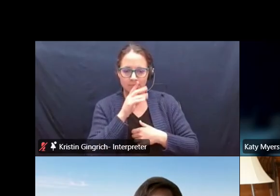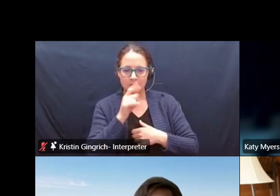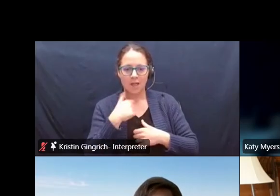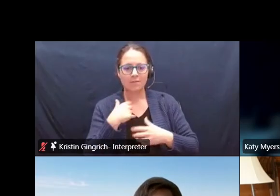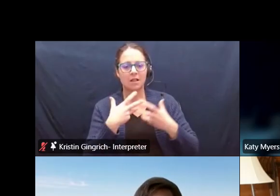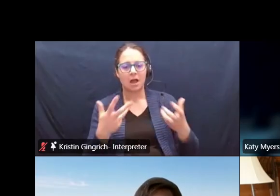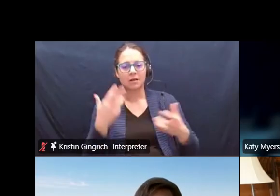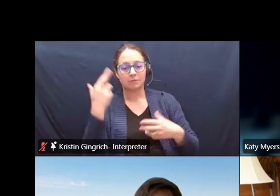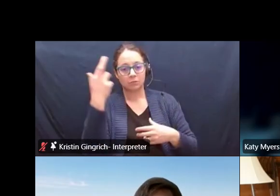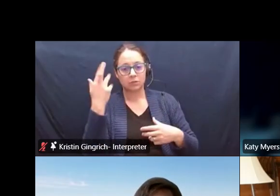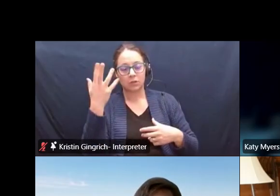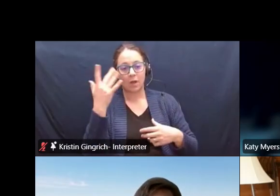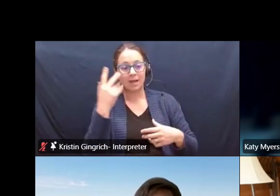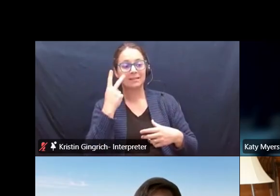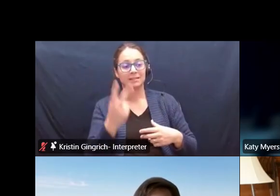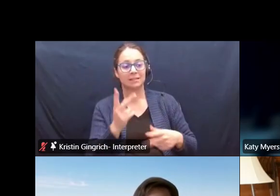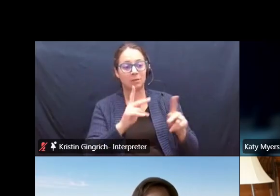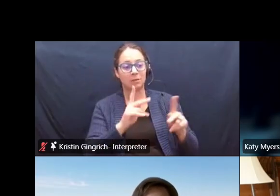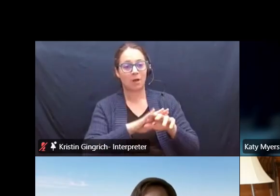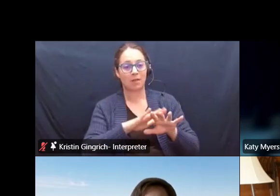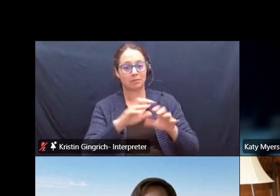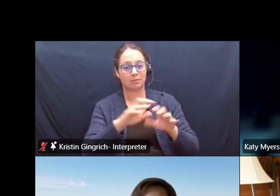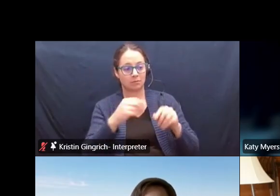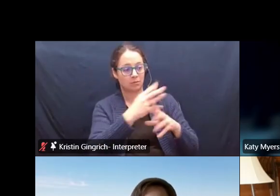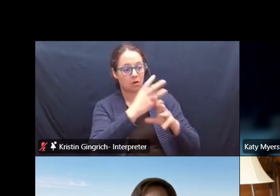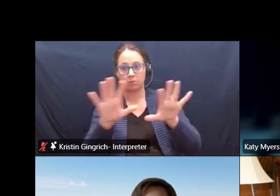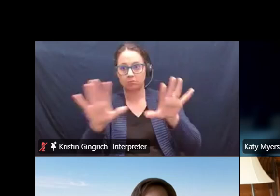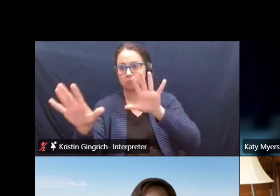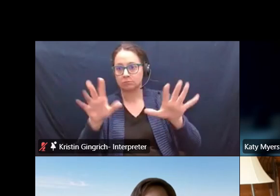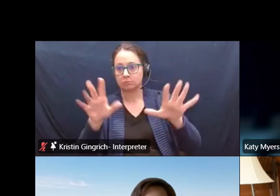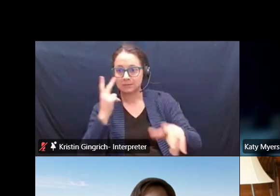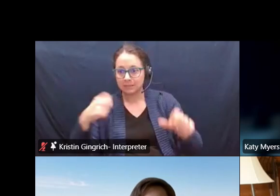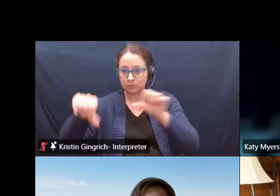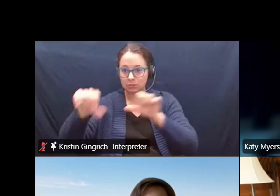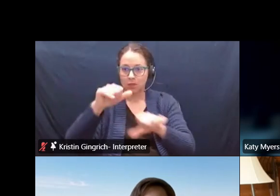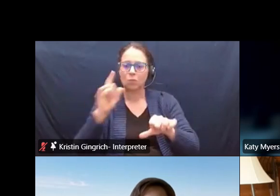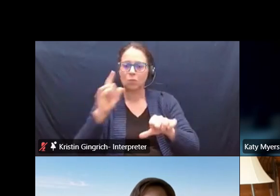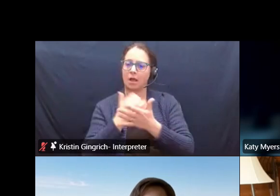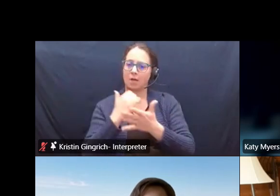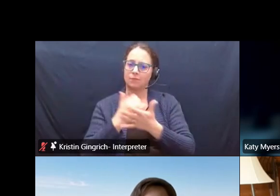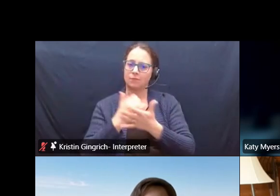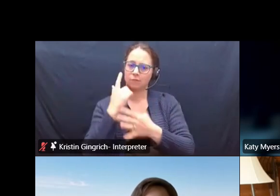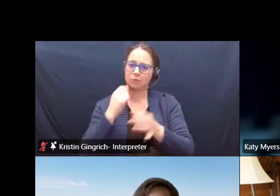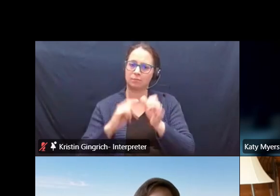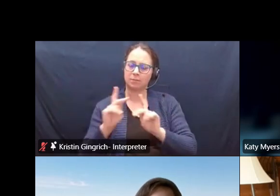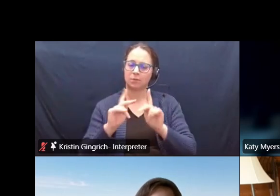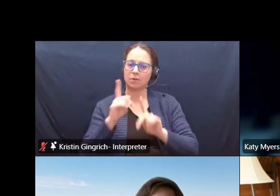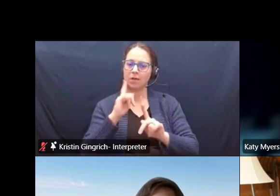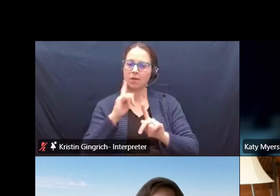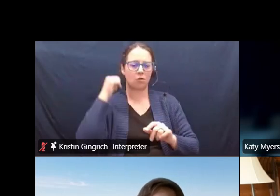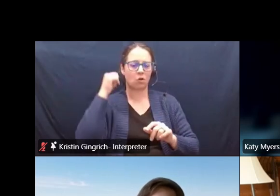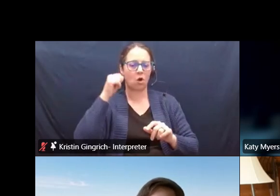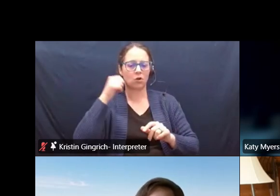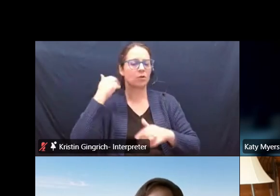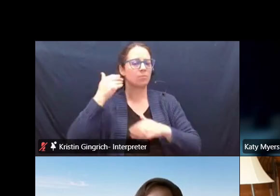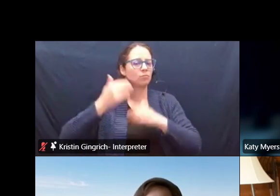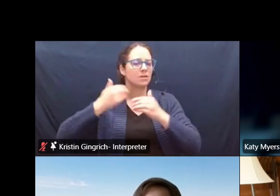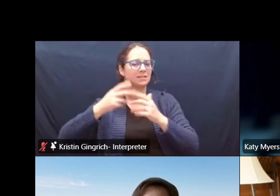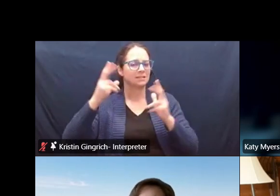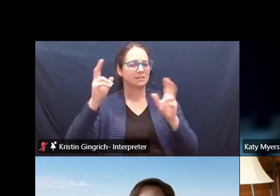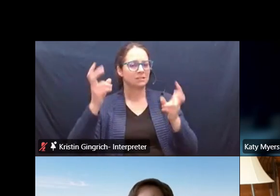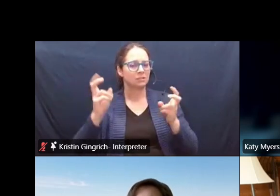that seeing people on the call would be helpful for people. I have auditory processing issues, and so a lot